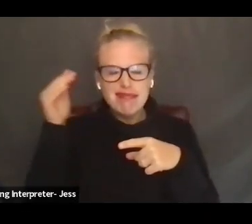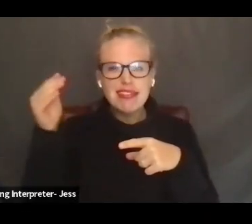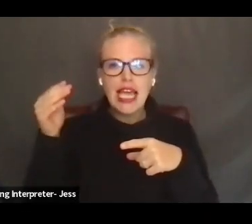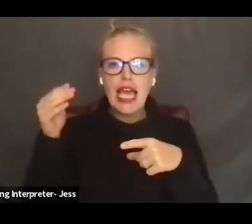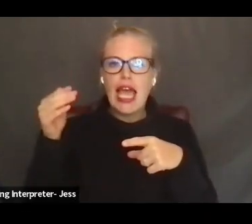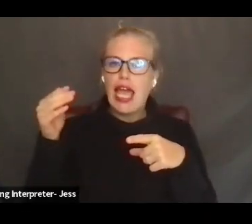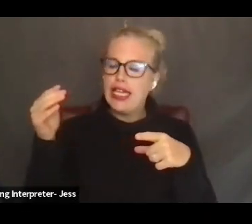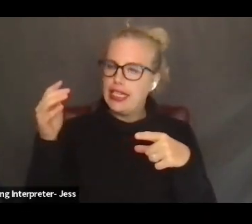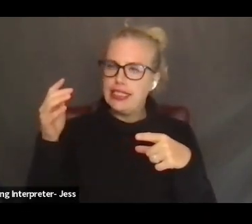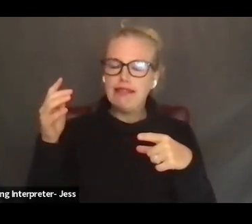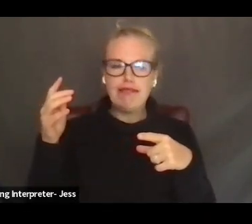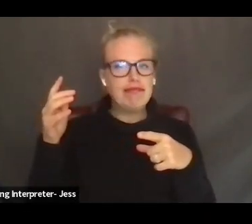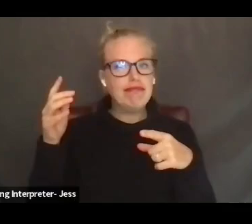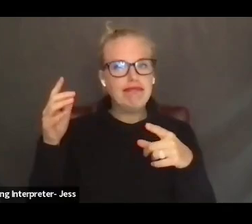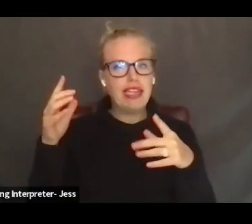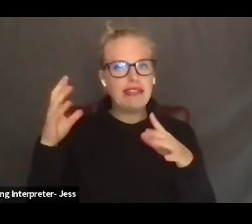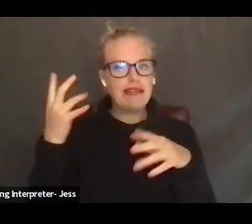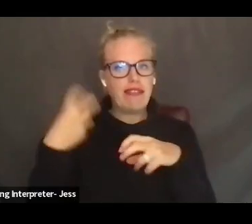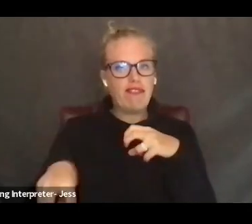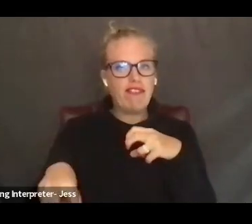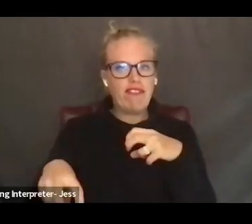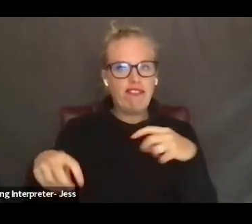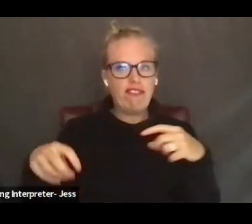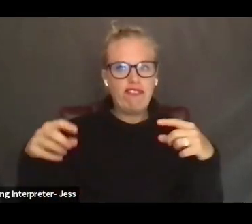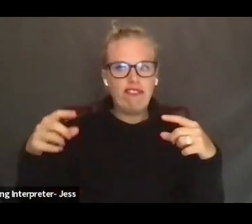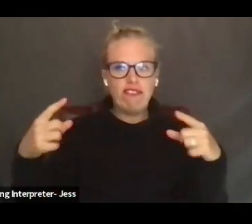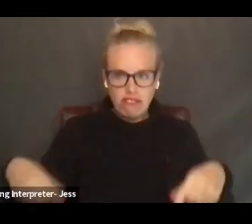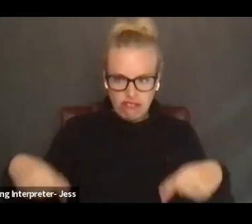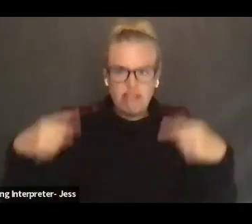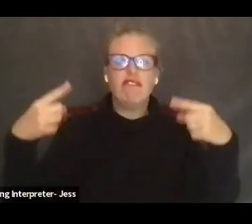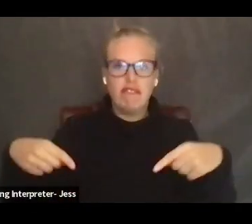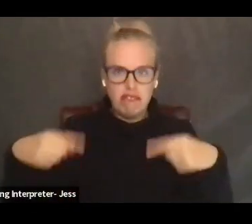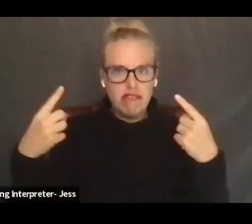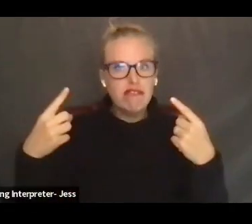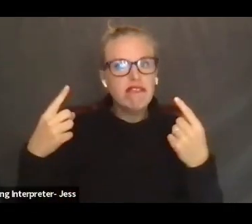nasty sometimes. So you can imagine